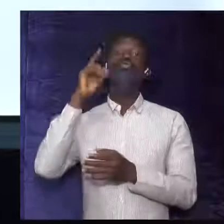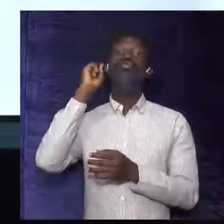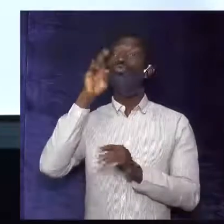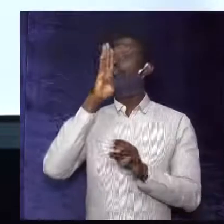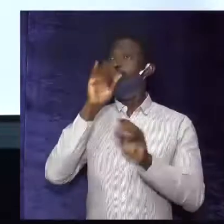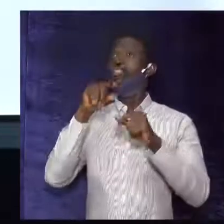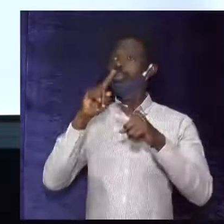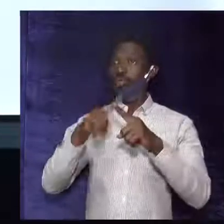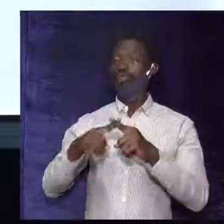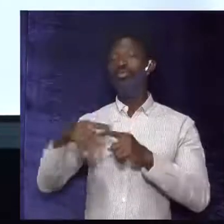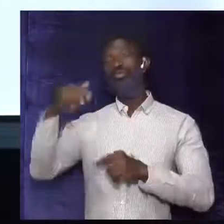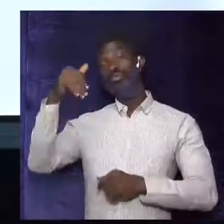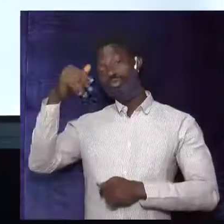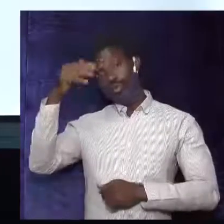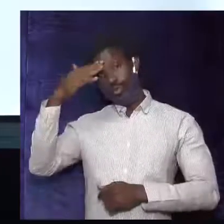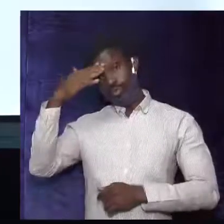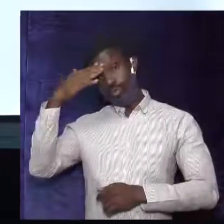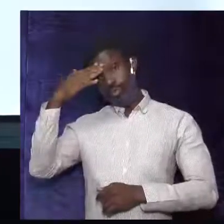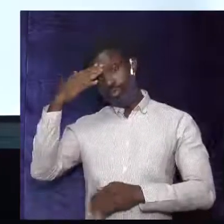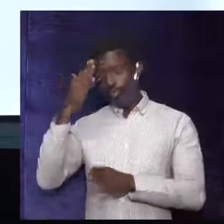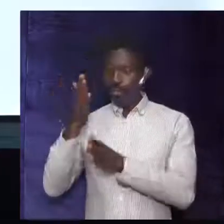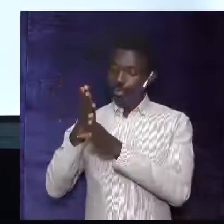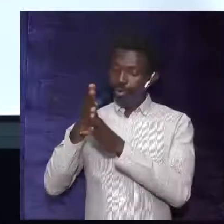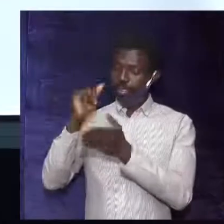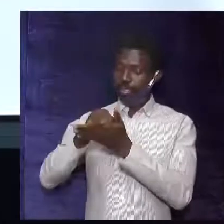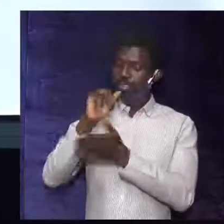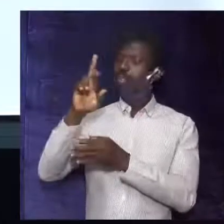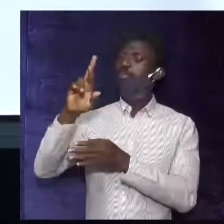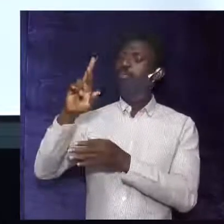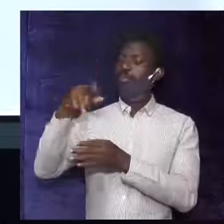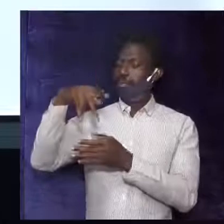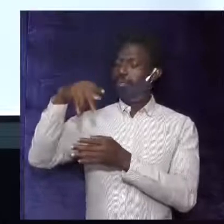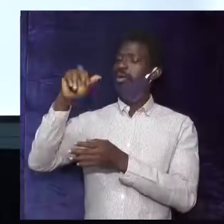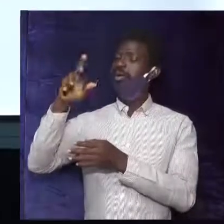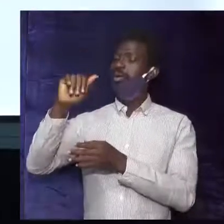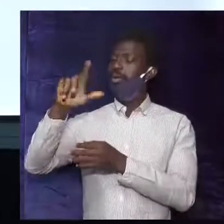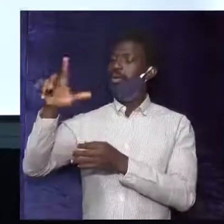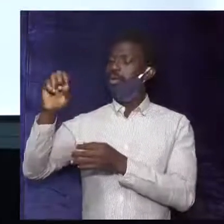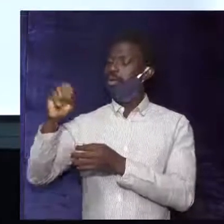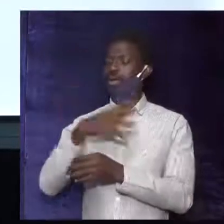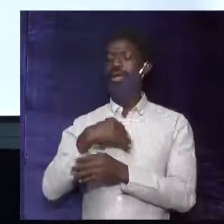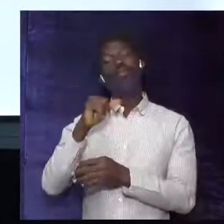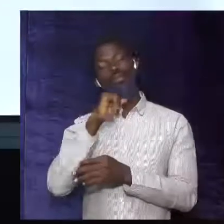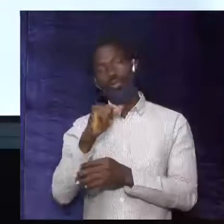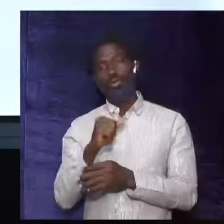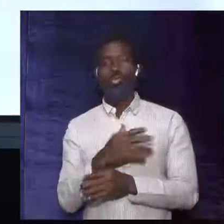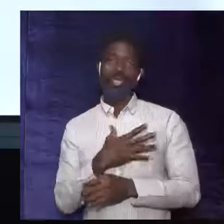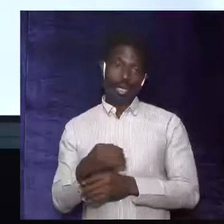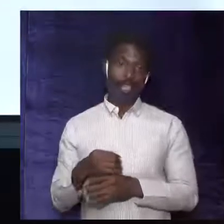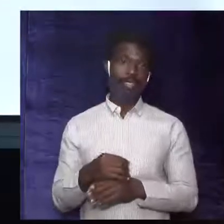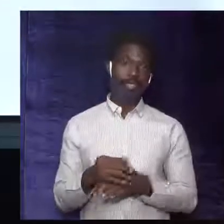able to recognize lines that are parallel and those that are not parallel. And you should also be able to recognize what we